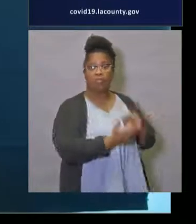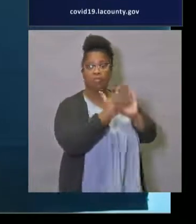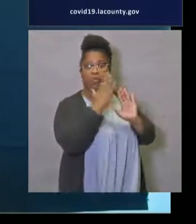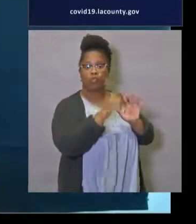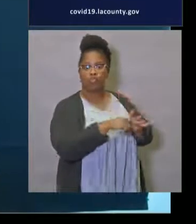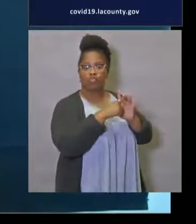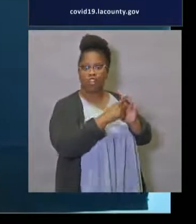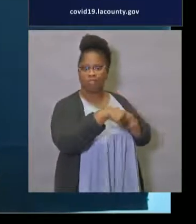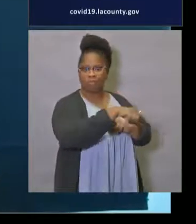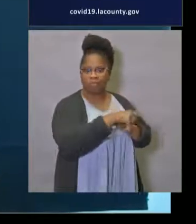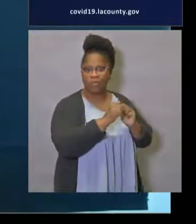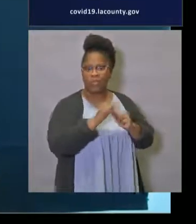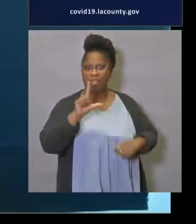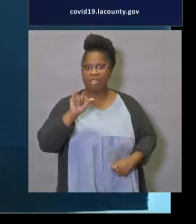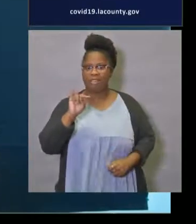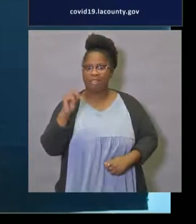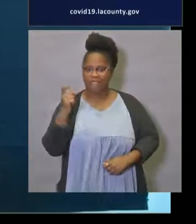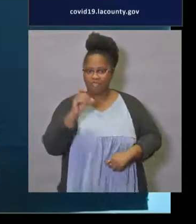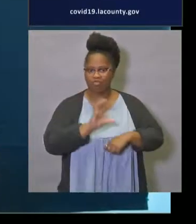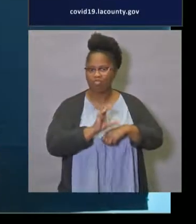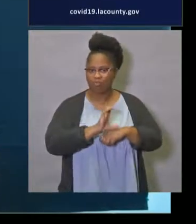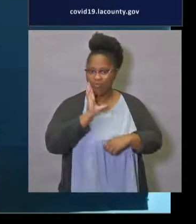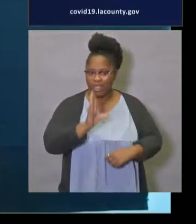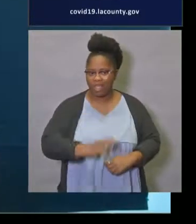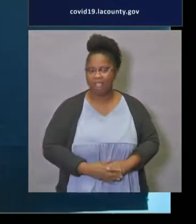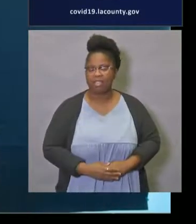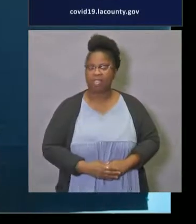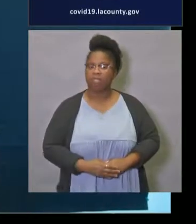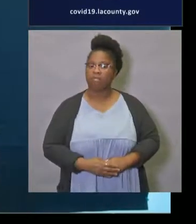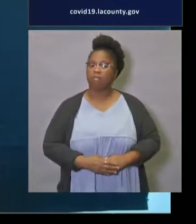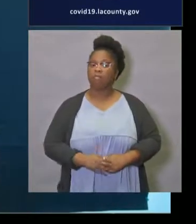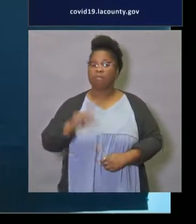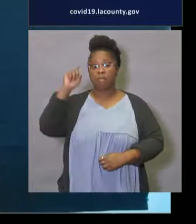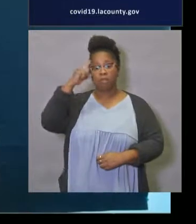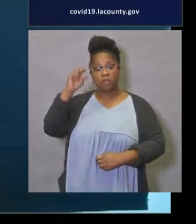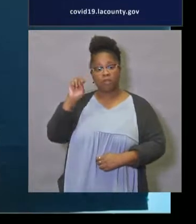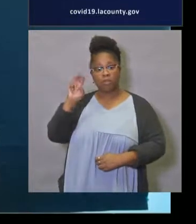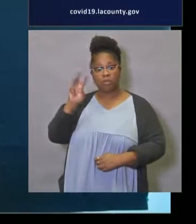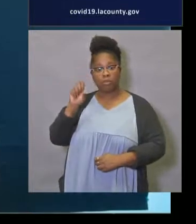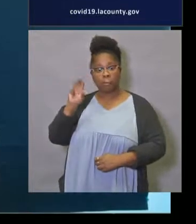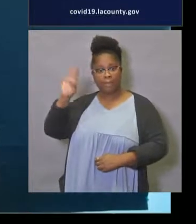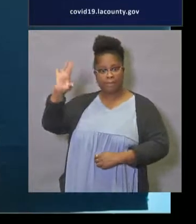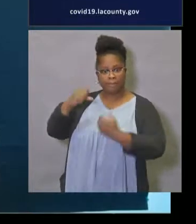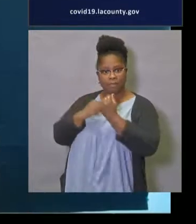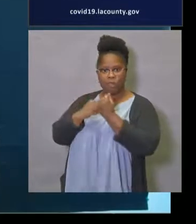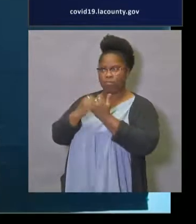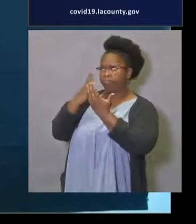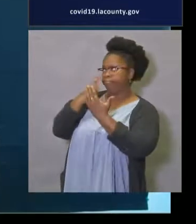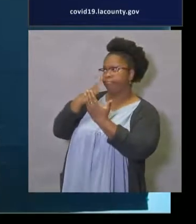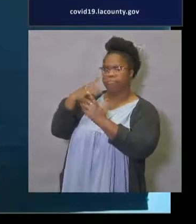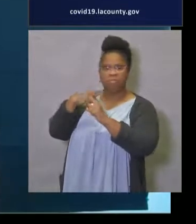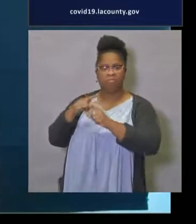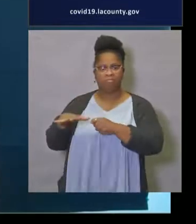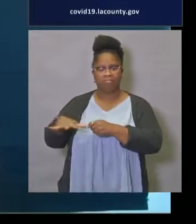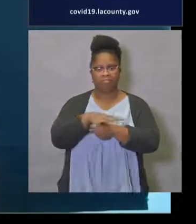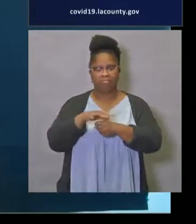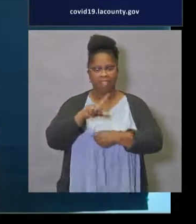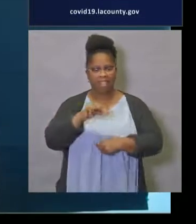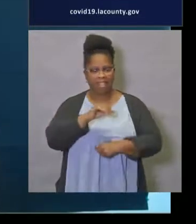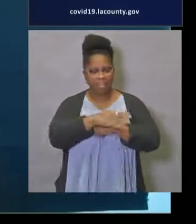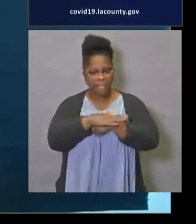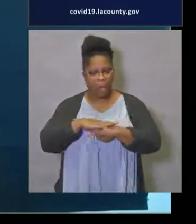among Latinx churches. We're thankful for the support of Governor Newsom, as well as the entire Los Angeles County Board of